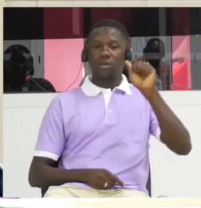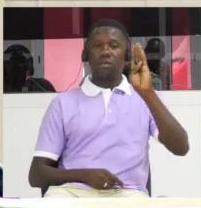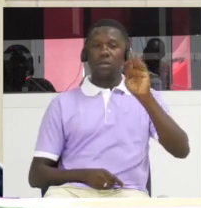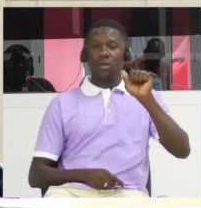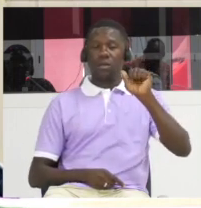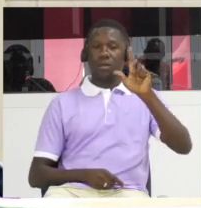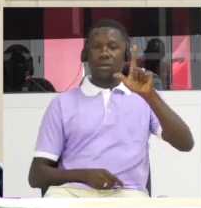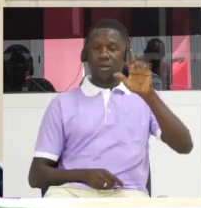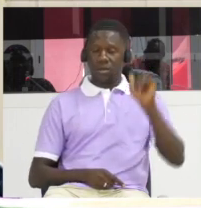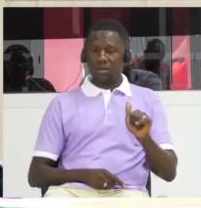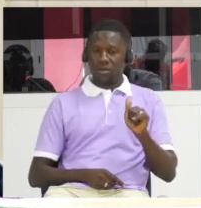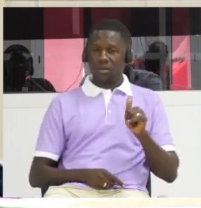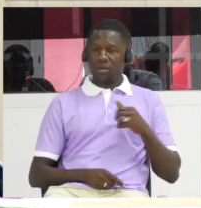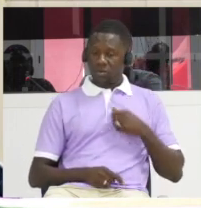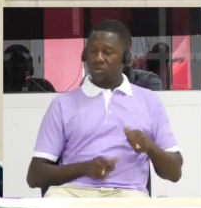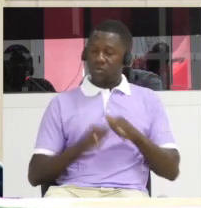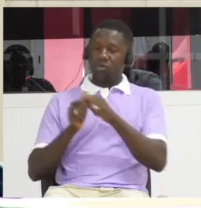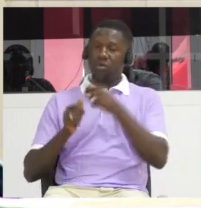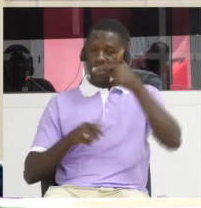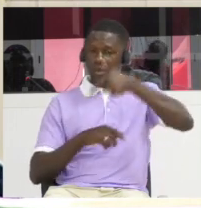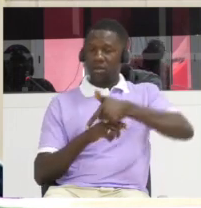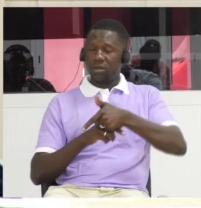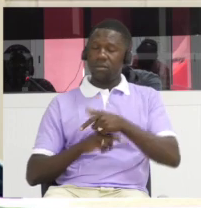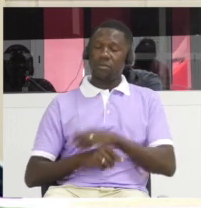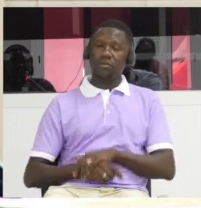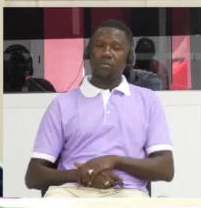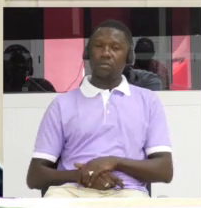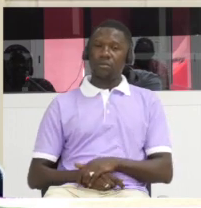of President Jawara to Abacha